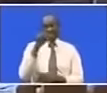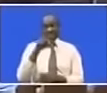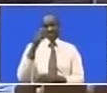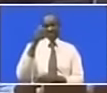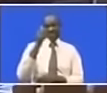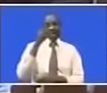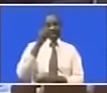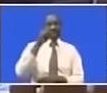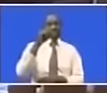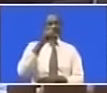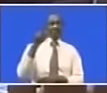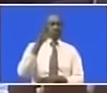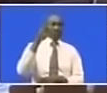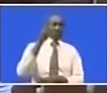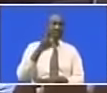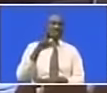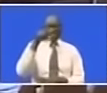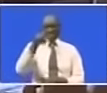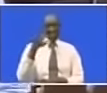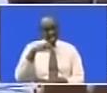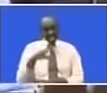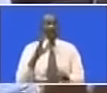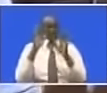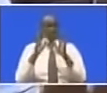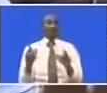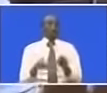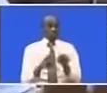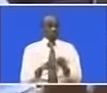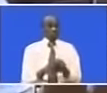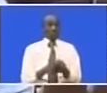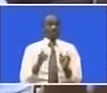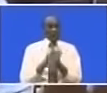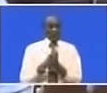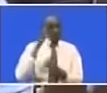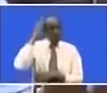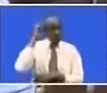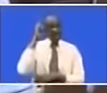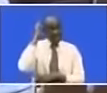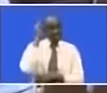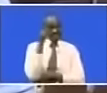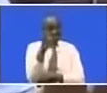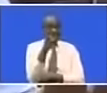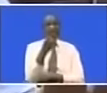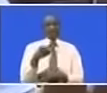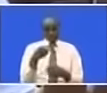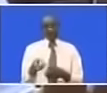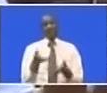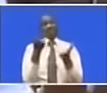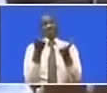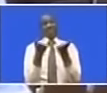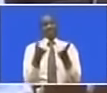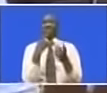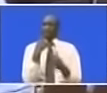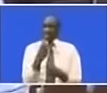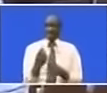That unity question always tested at every election. Mohammed Ali was, or rather still is, in Zanzibar and